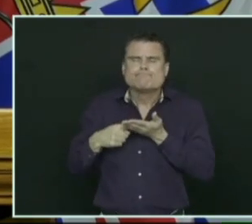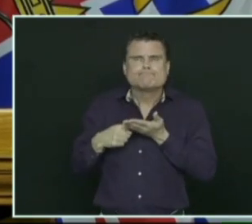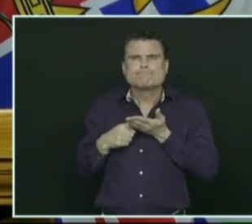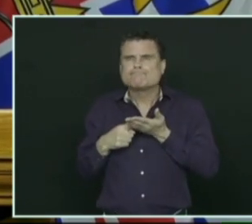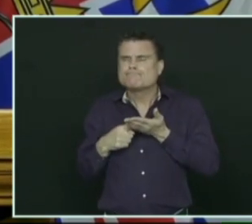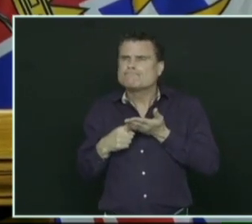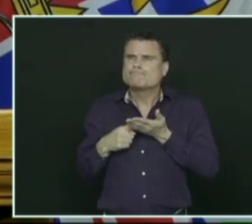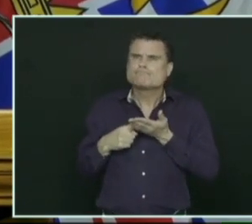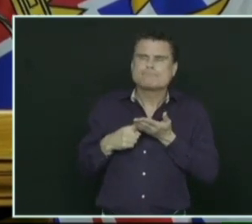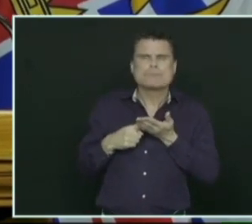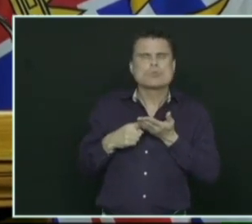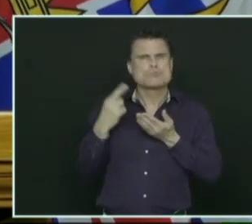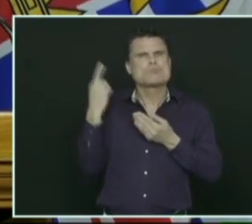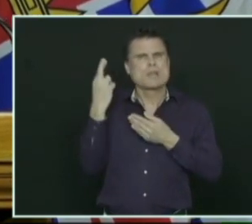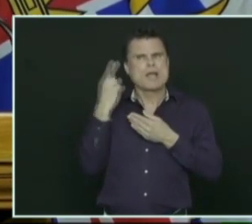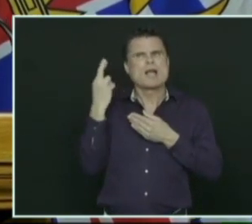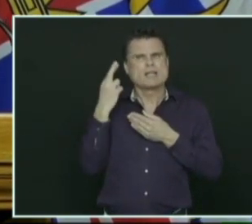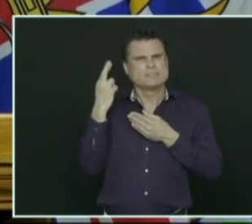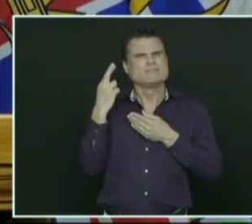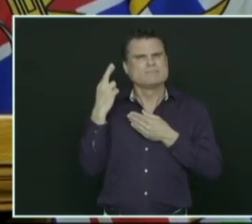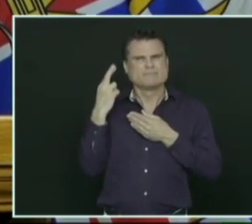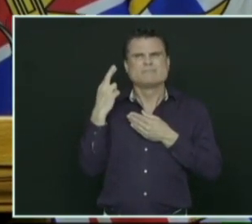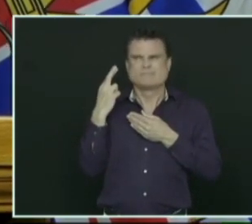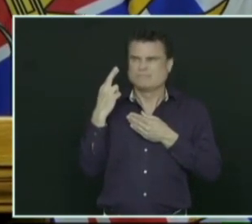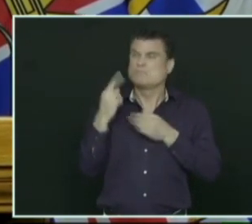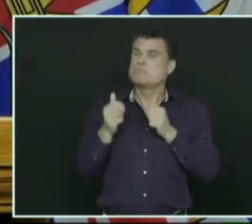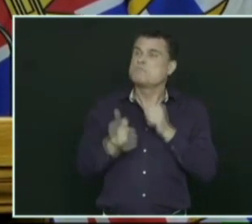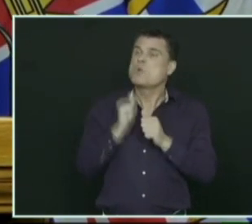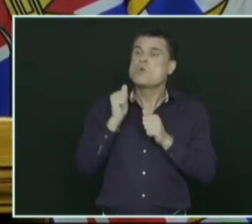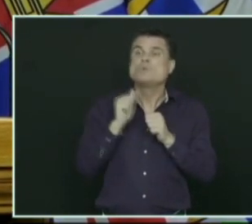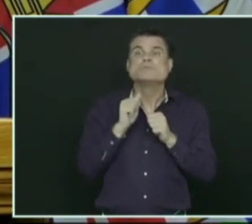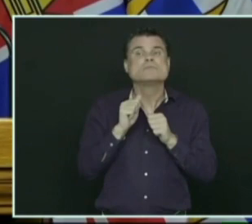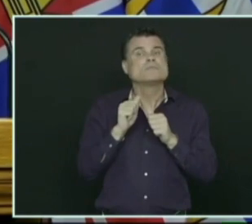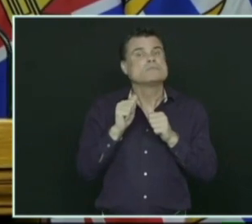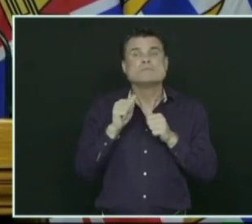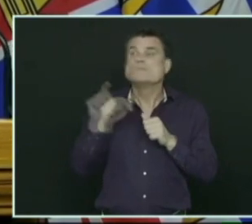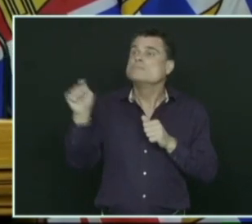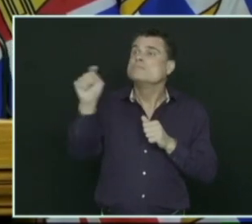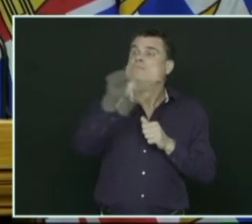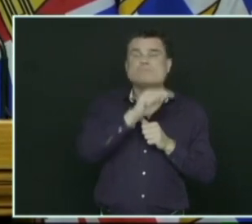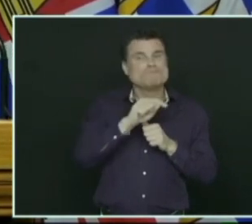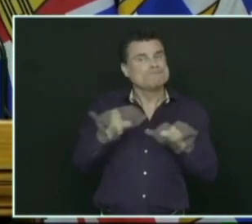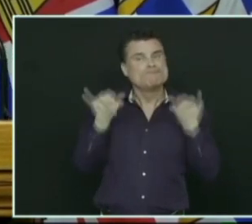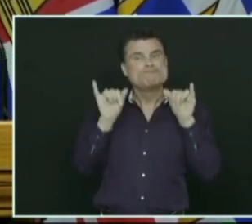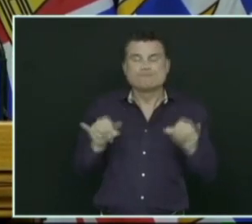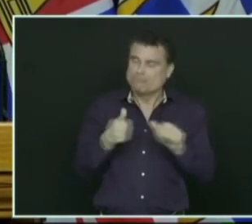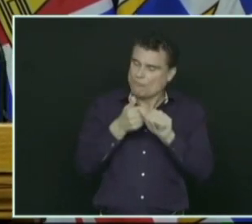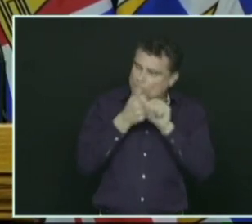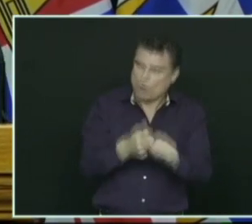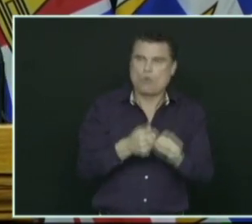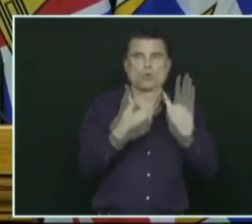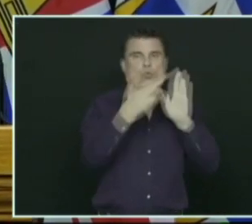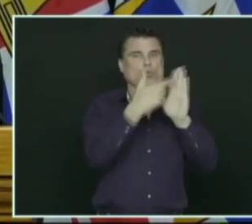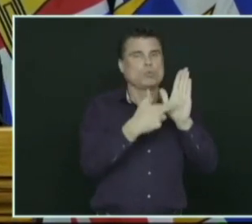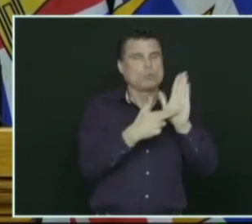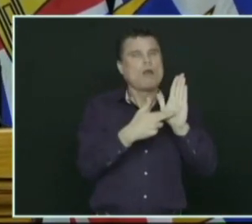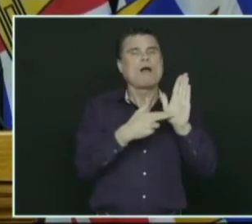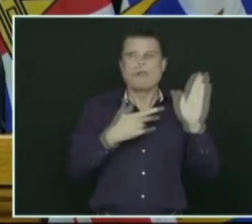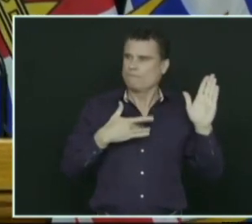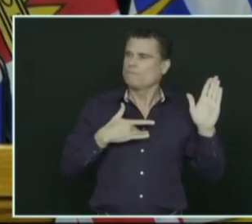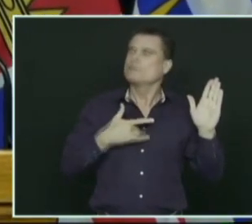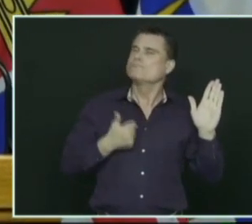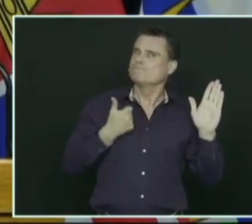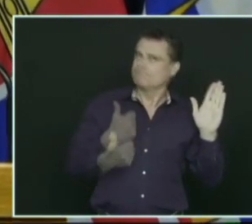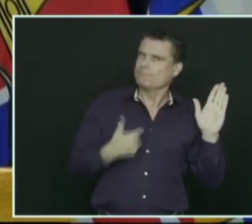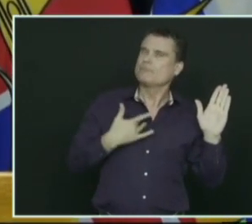now. Just as a reminder, please press *1 to enter the queue. You are limited to one question, and I would ask that you please unmute your phones. You will not be audible until